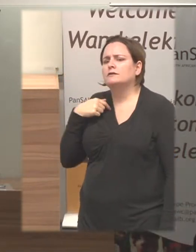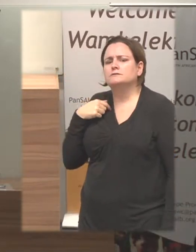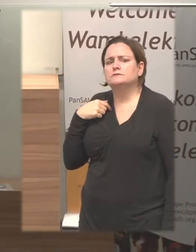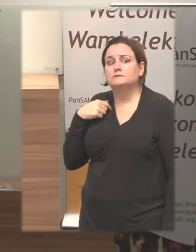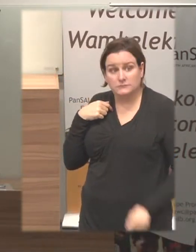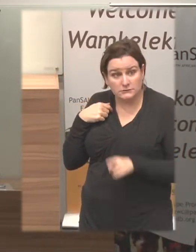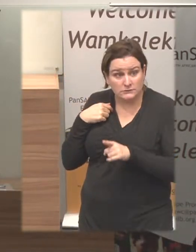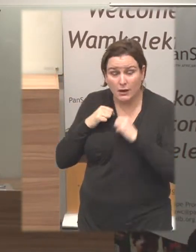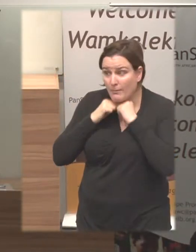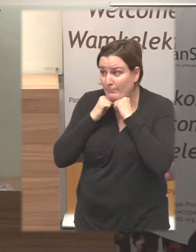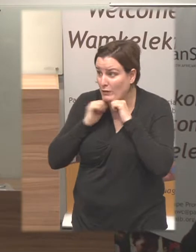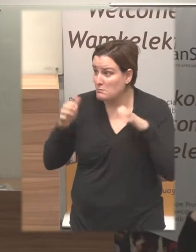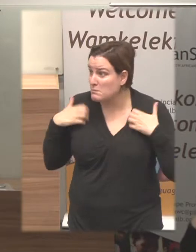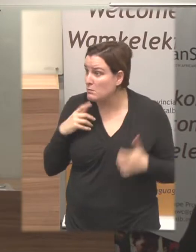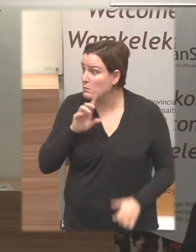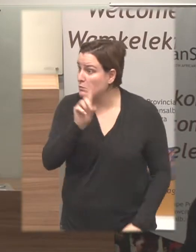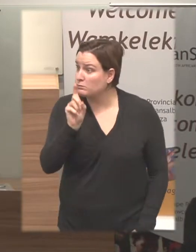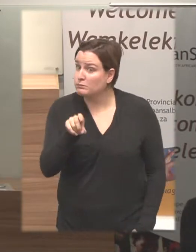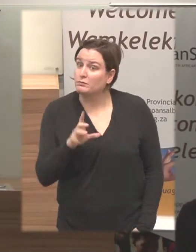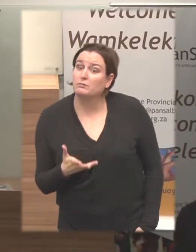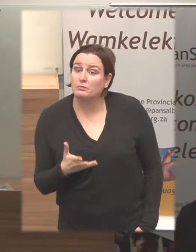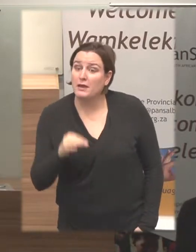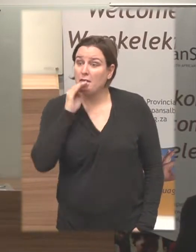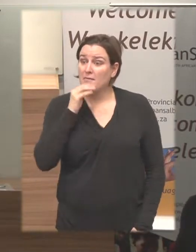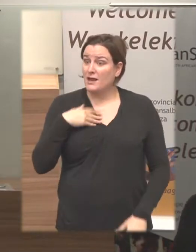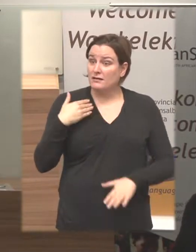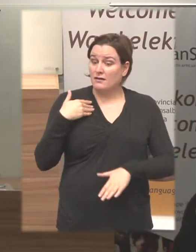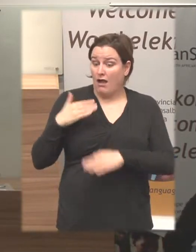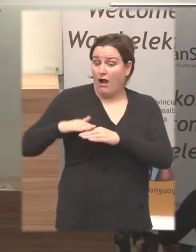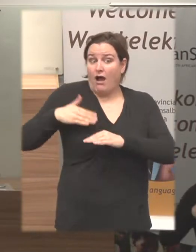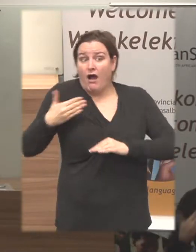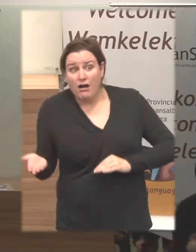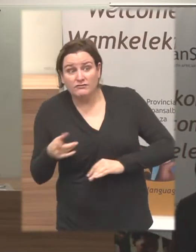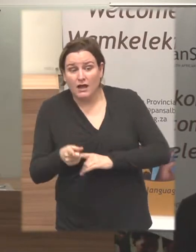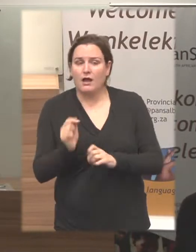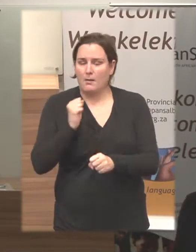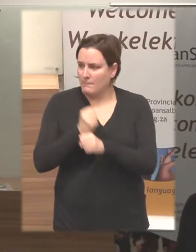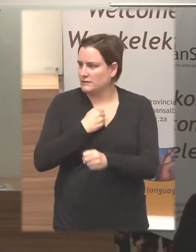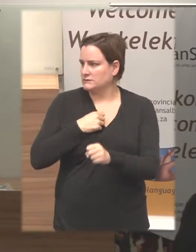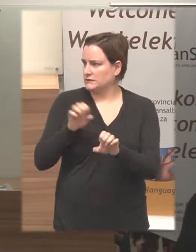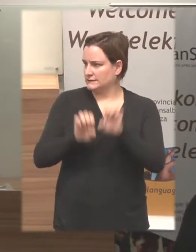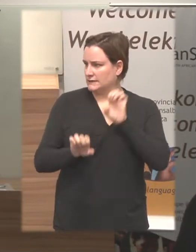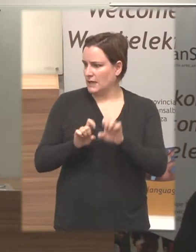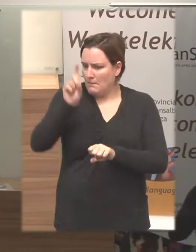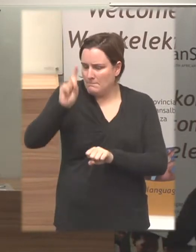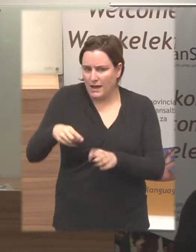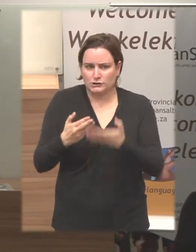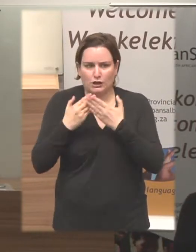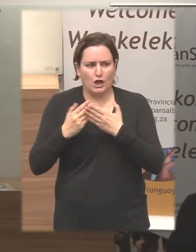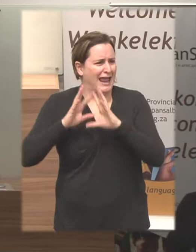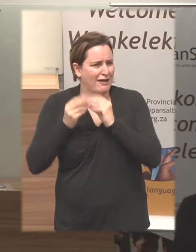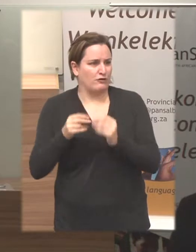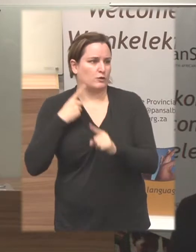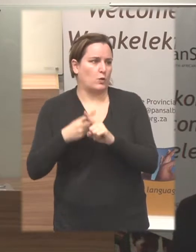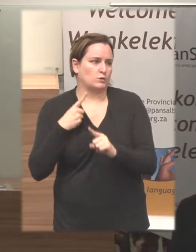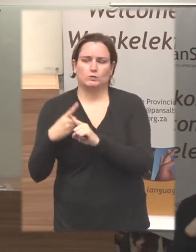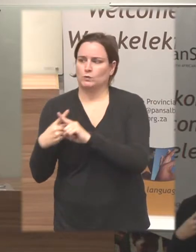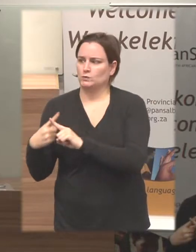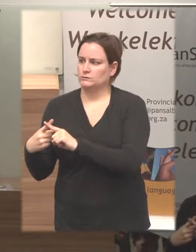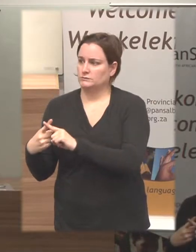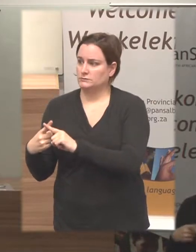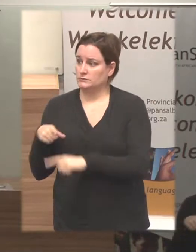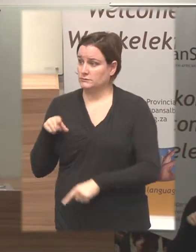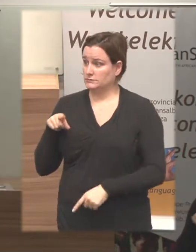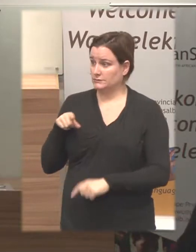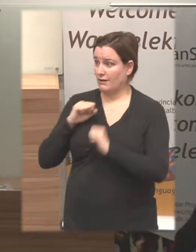their curriculum materials, all their assessments, everything in isiXhosa. Would those parents allow that?